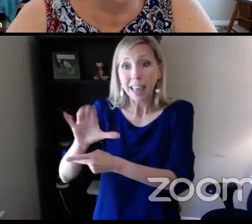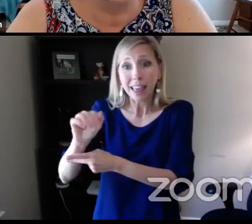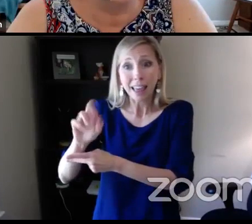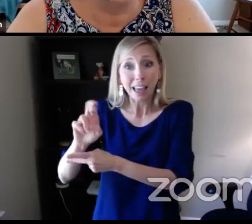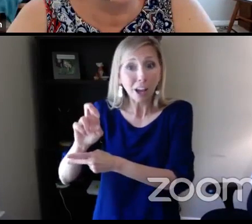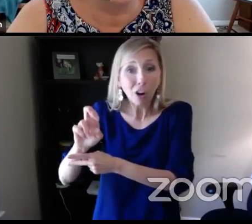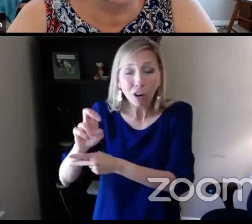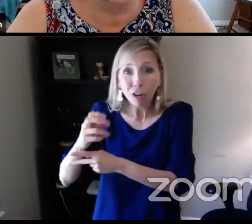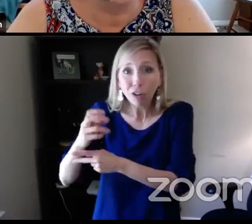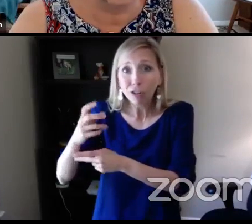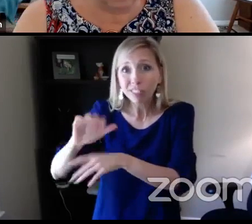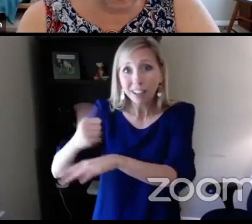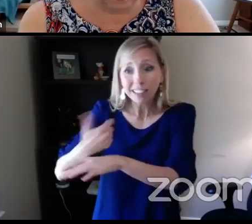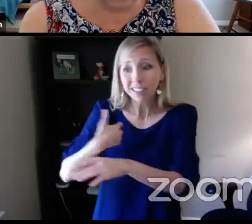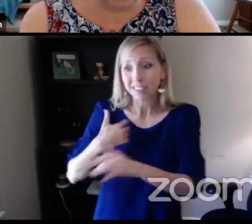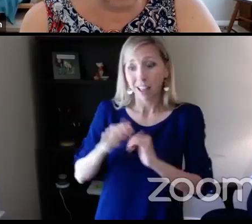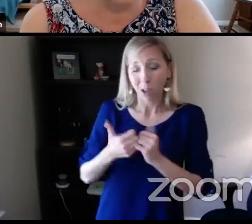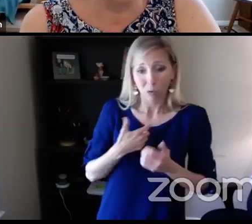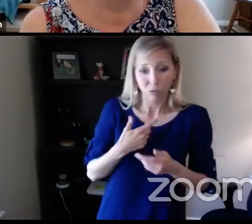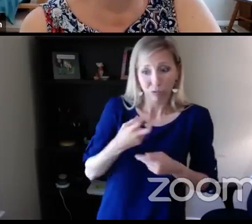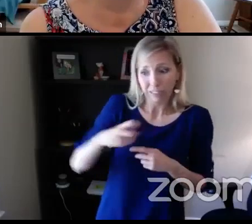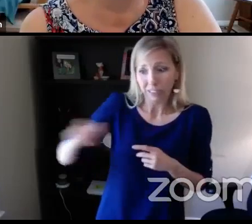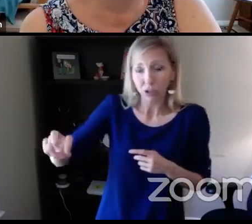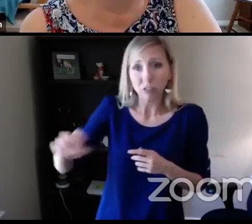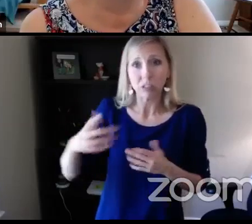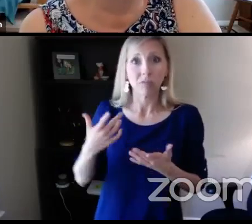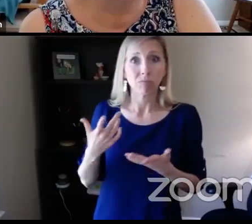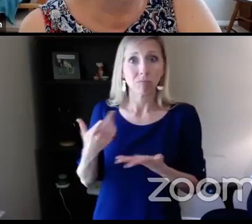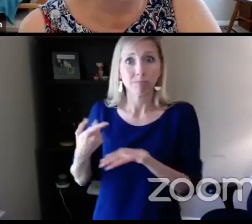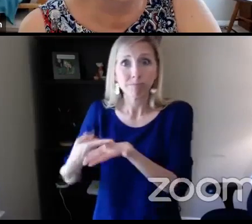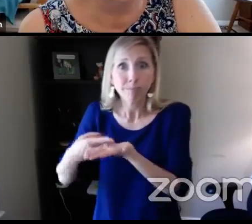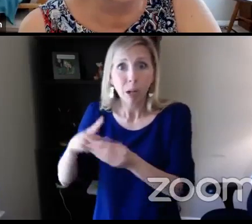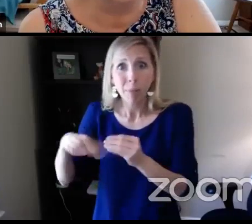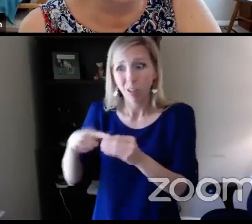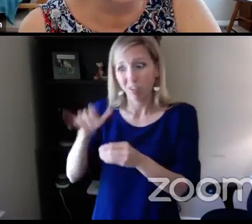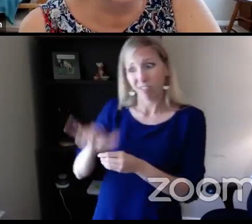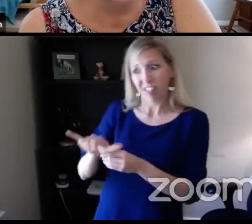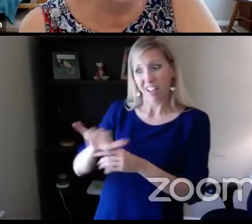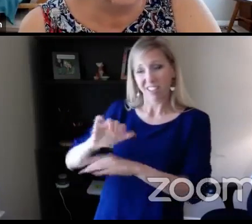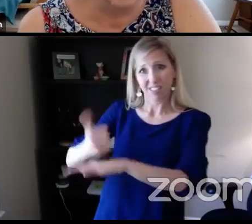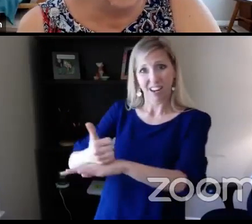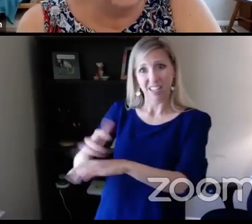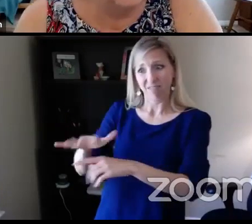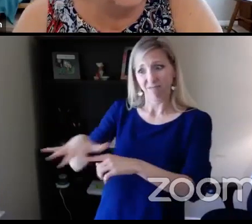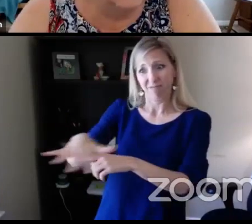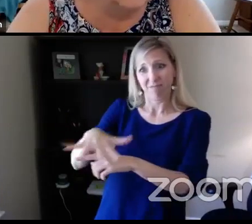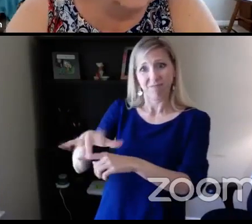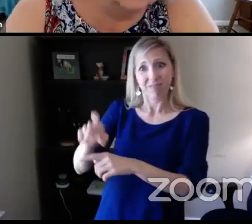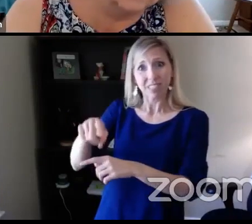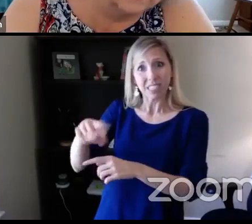carers about what your child needs in daycare. So